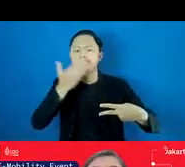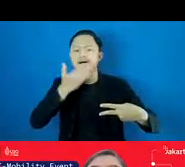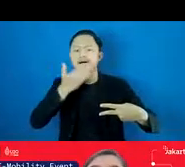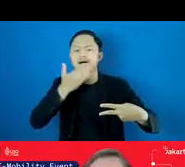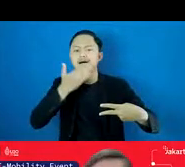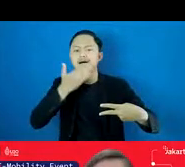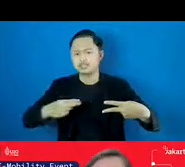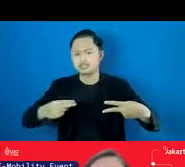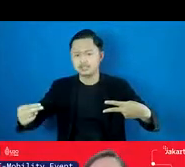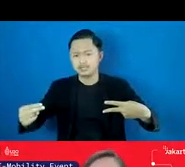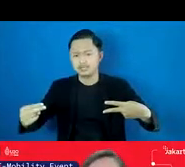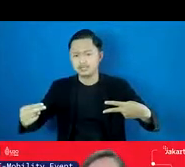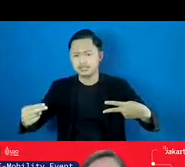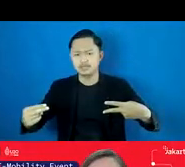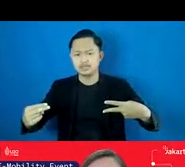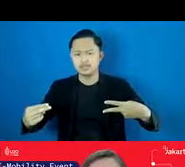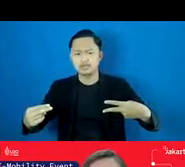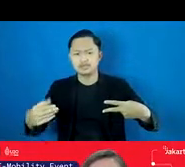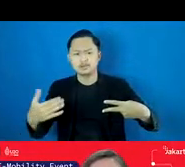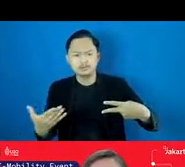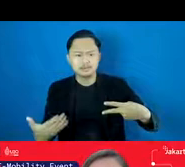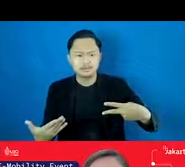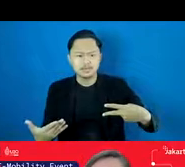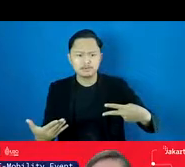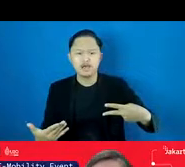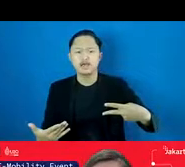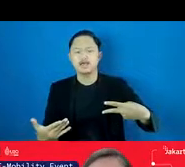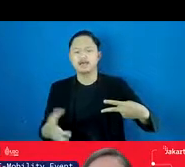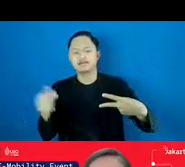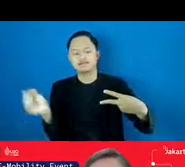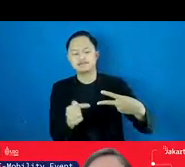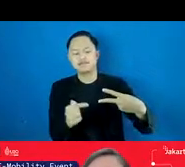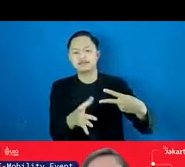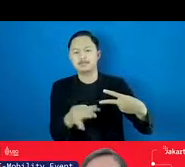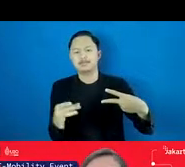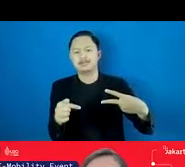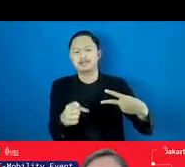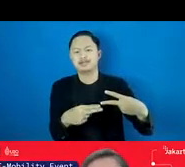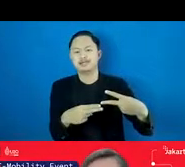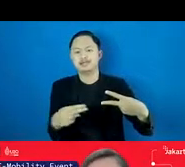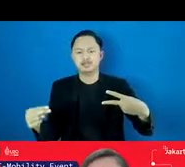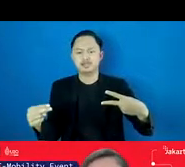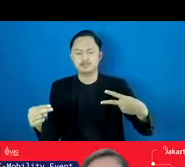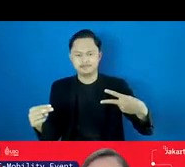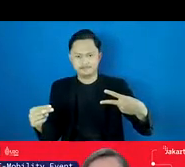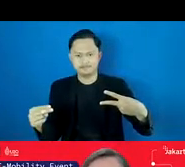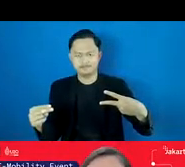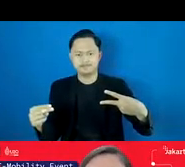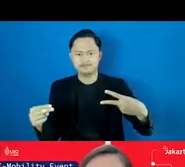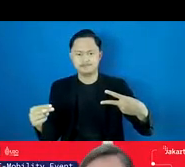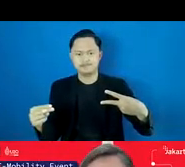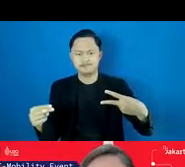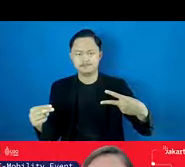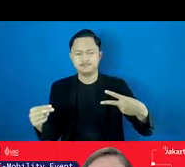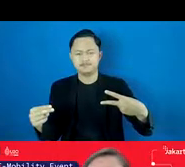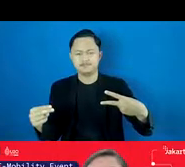atau ingin mengikuti diskusi dalam bahasa Indonesia, silahkan pilih pilihan interpretasi. Select Indonesian if